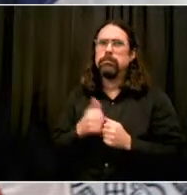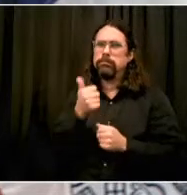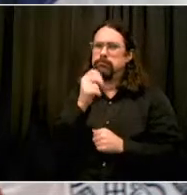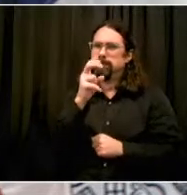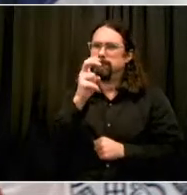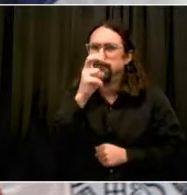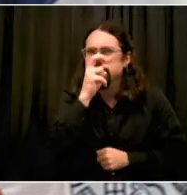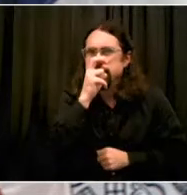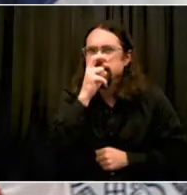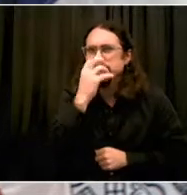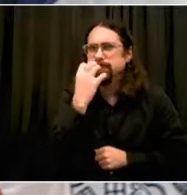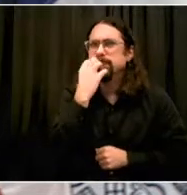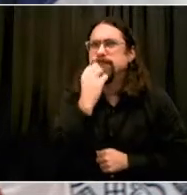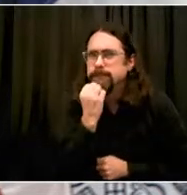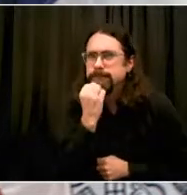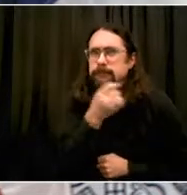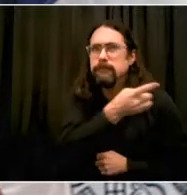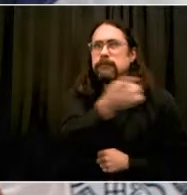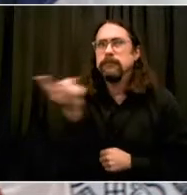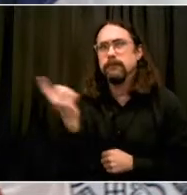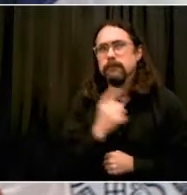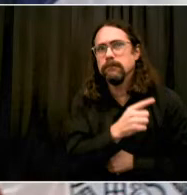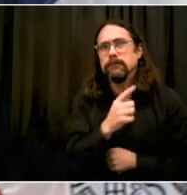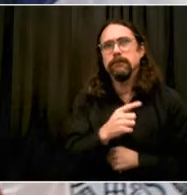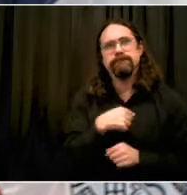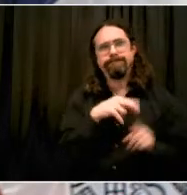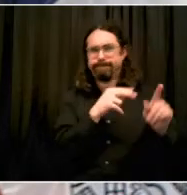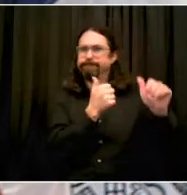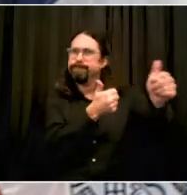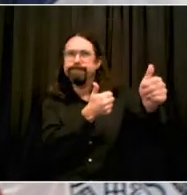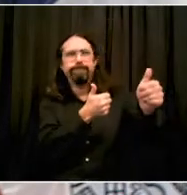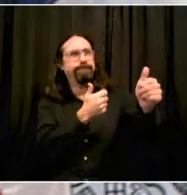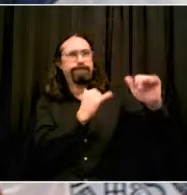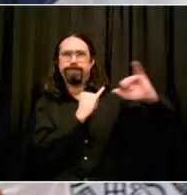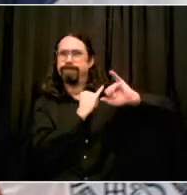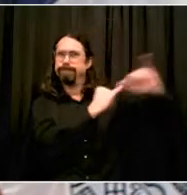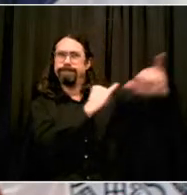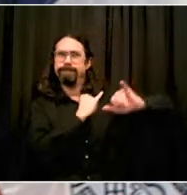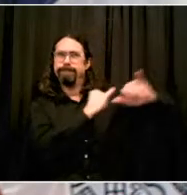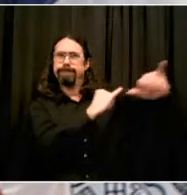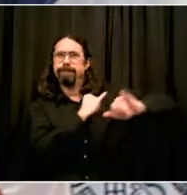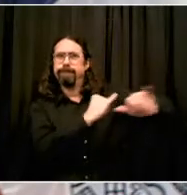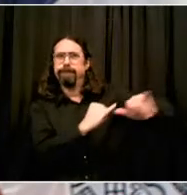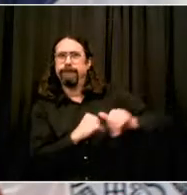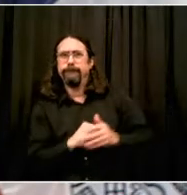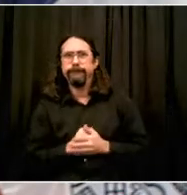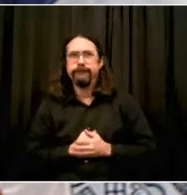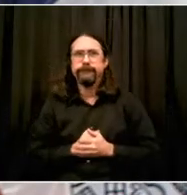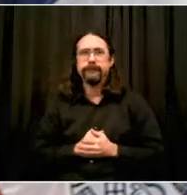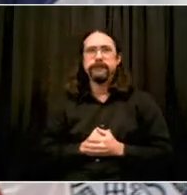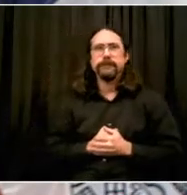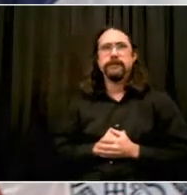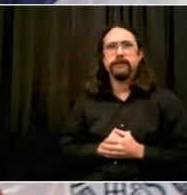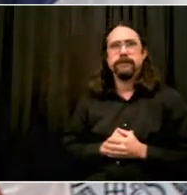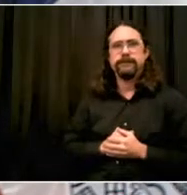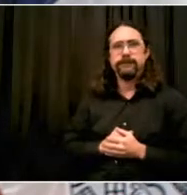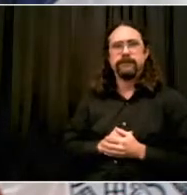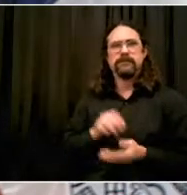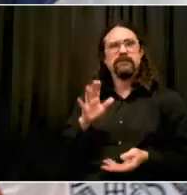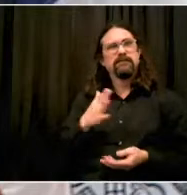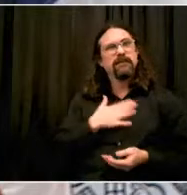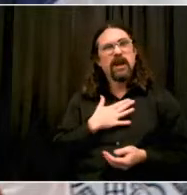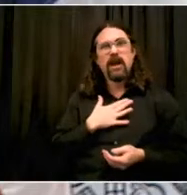sense. We're going to take the measures that we think are important. And we've done that consistently. So we